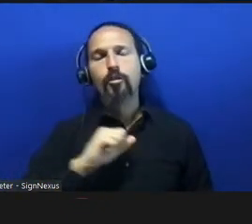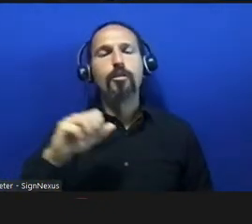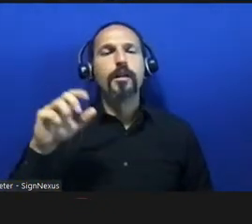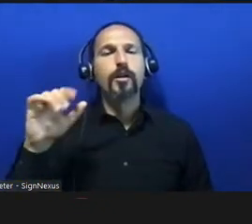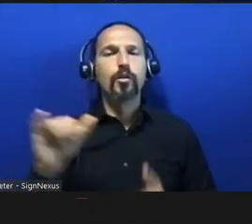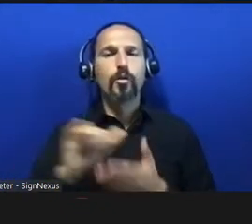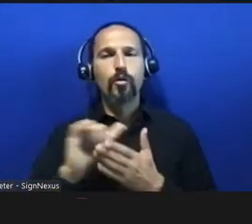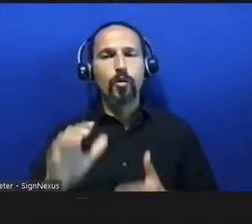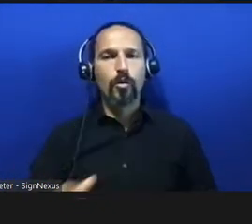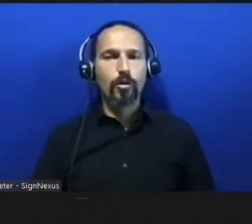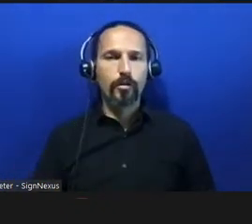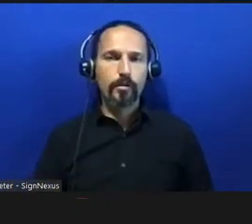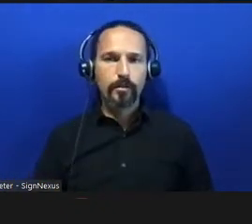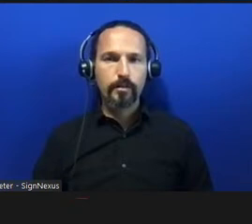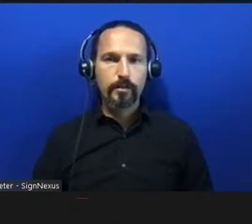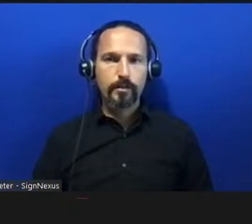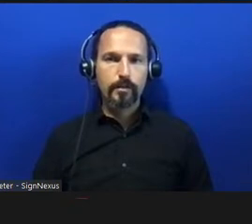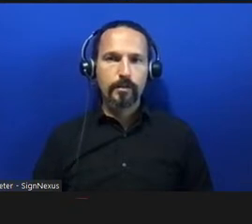Yorker